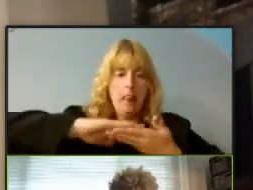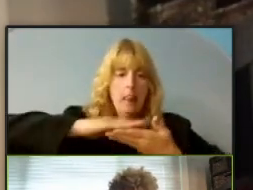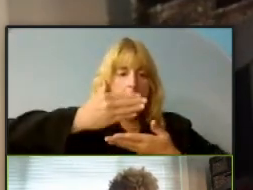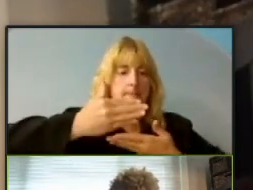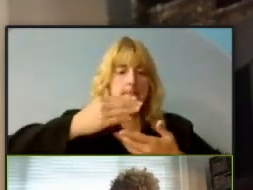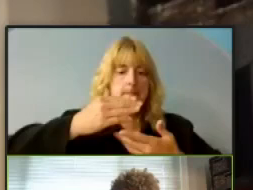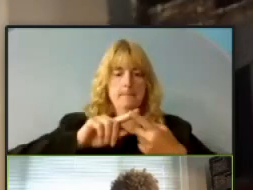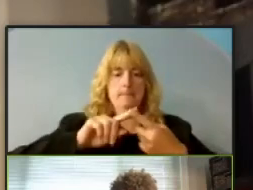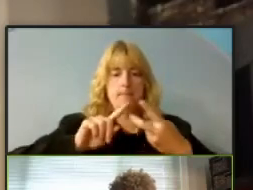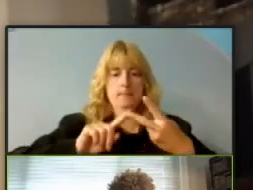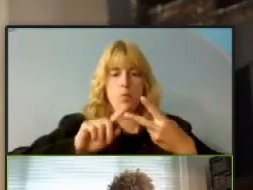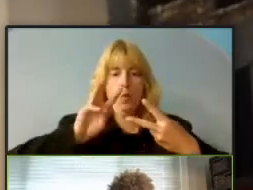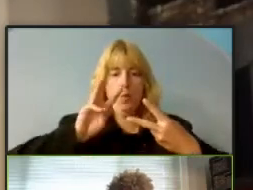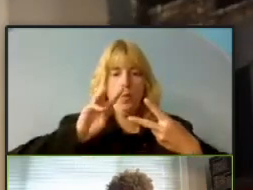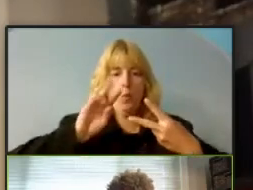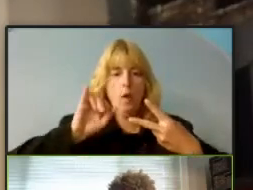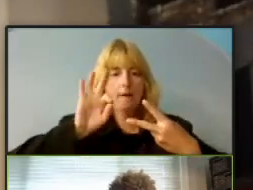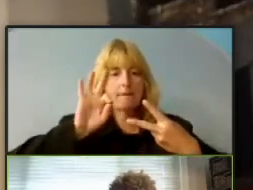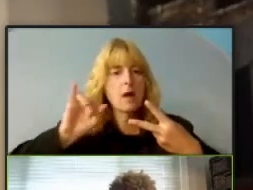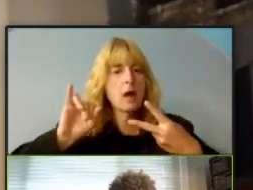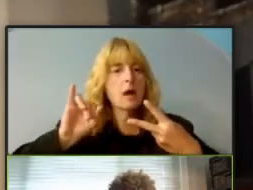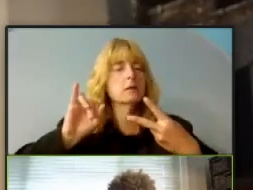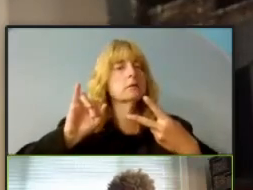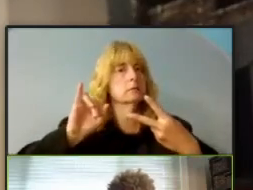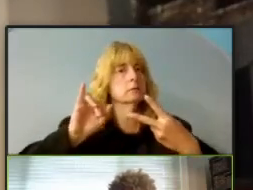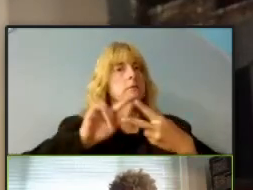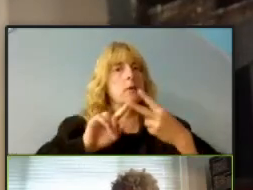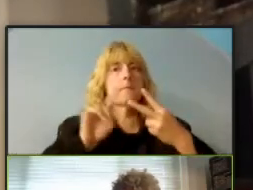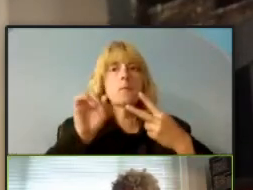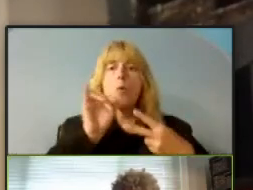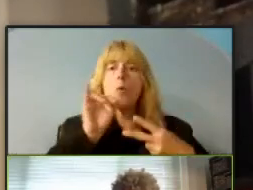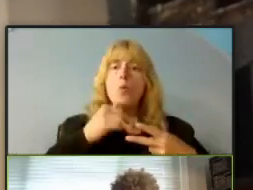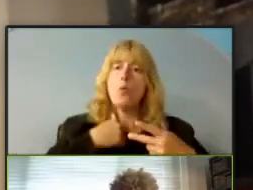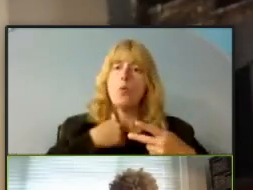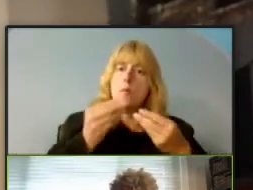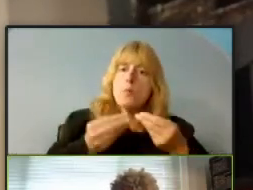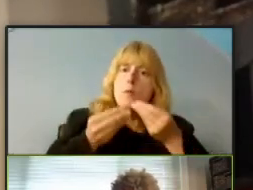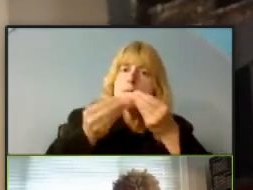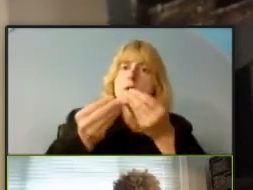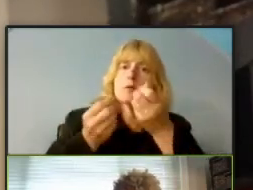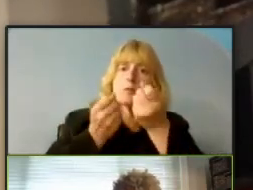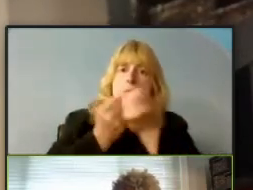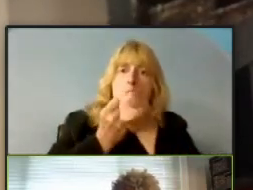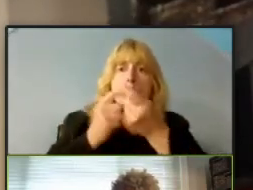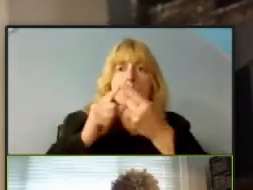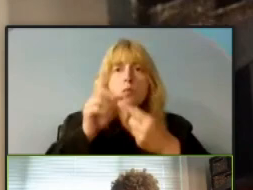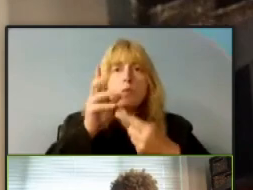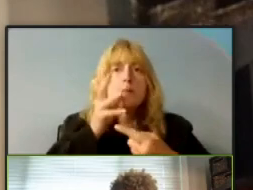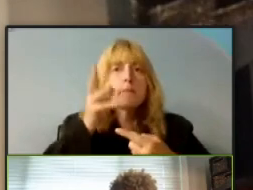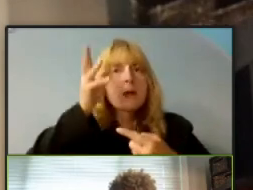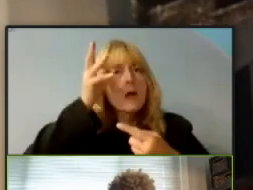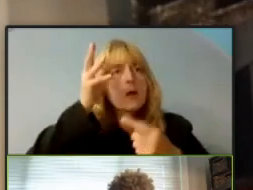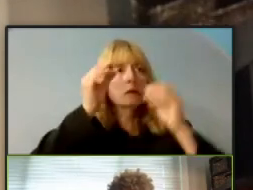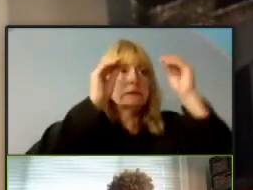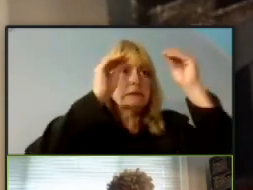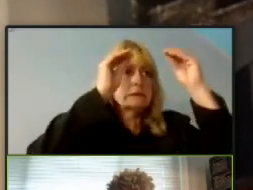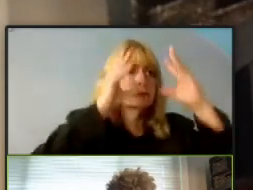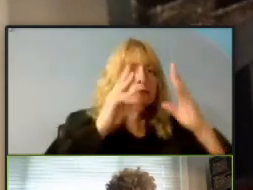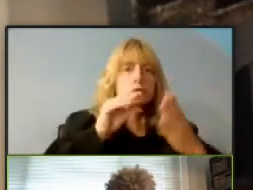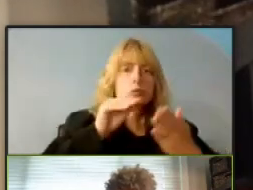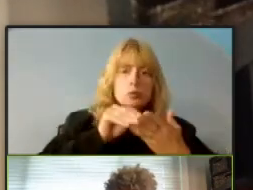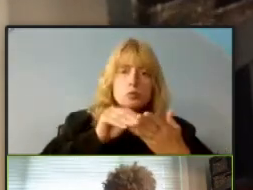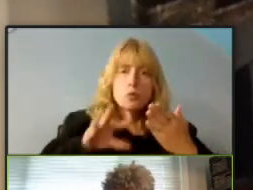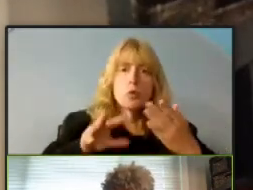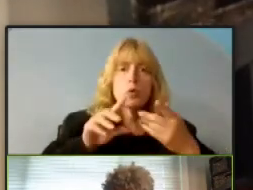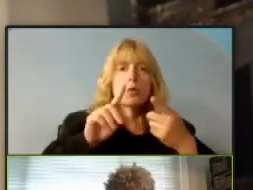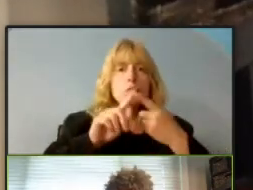Wi-Fi support, but that we provide support to parents, teachers, and students to really access a